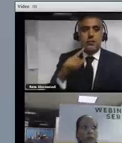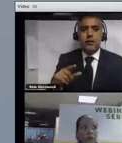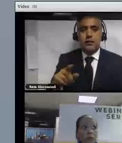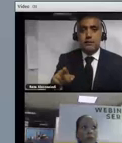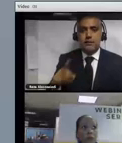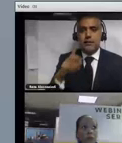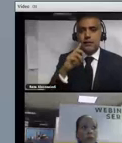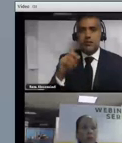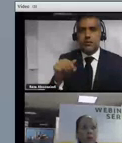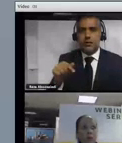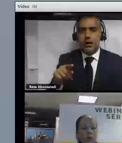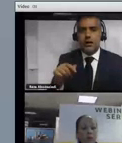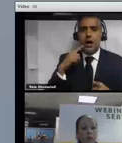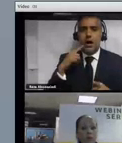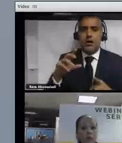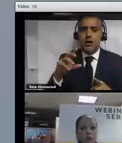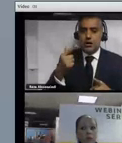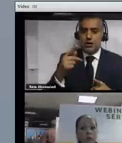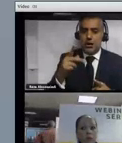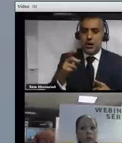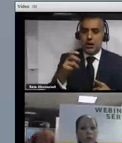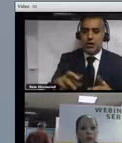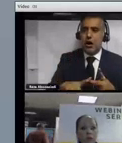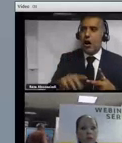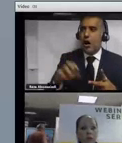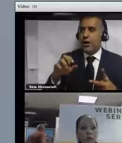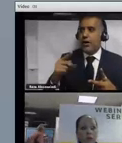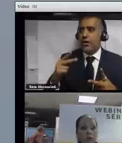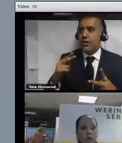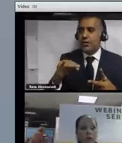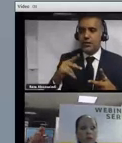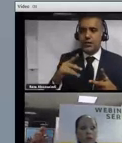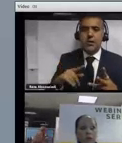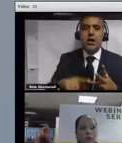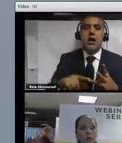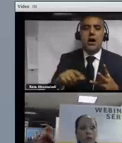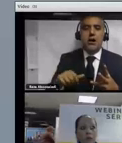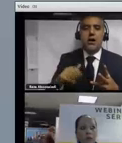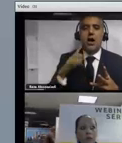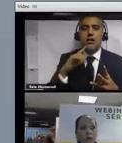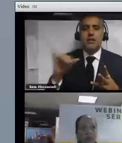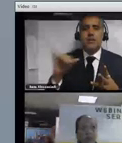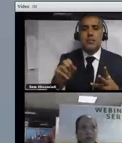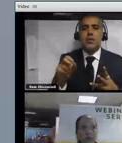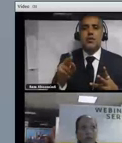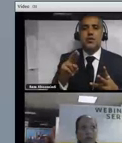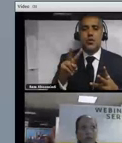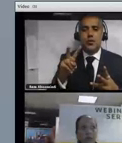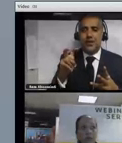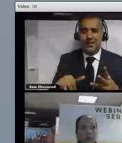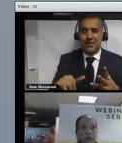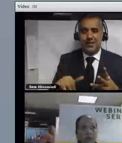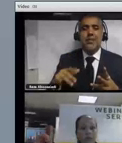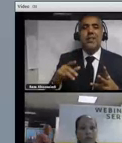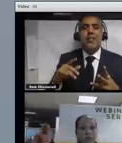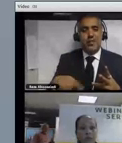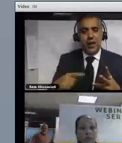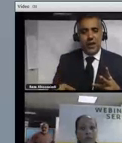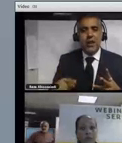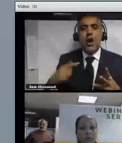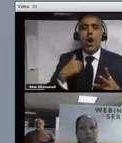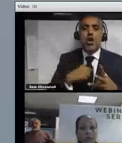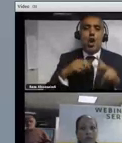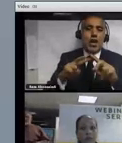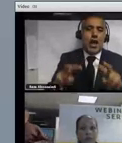on disability, and we collect data on ethnicity, and we collect data on all these things on the same survey, then in our analysis,